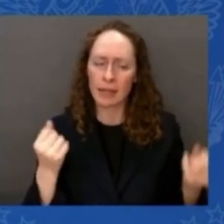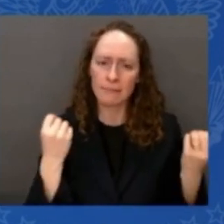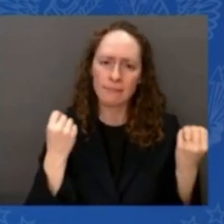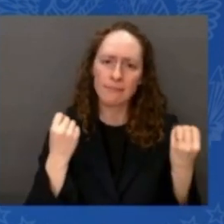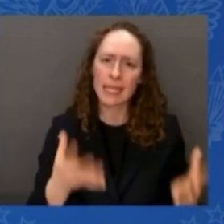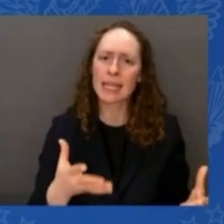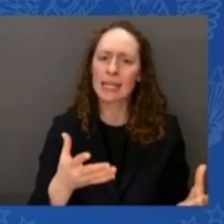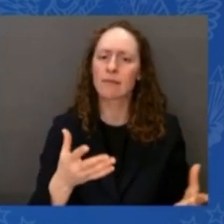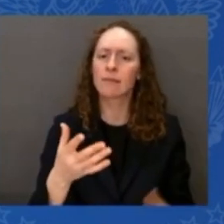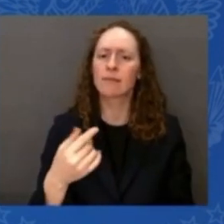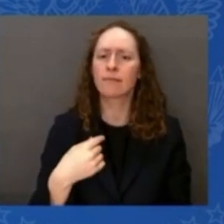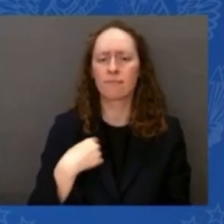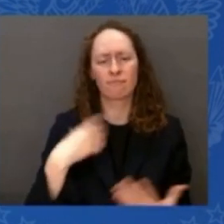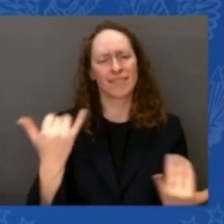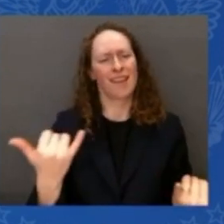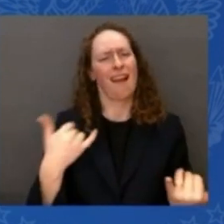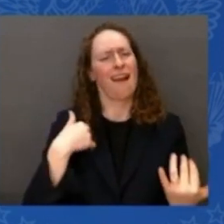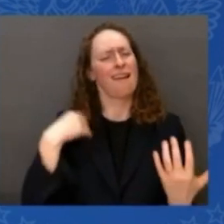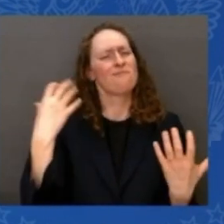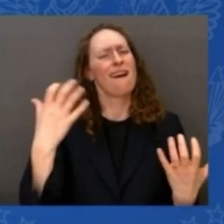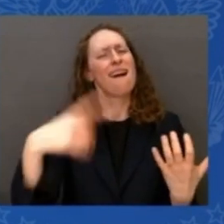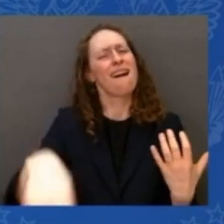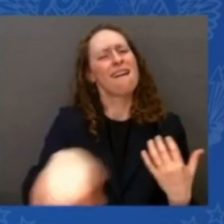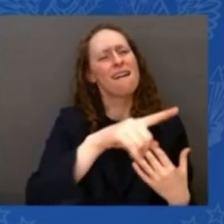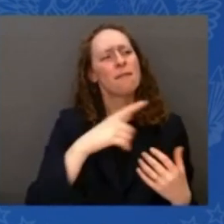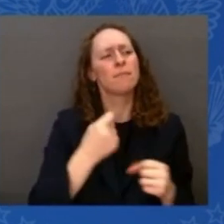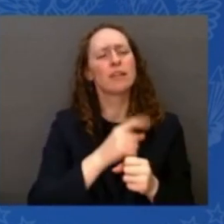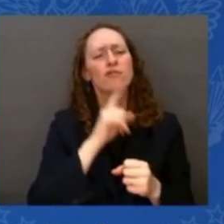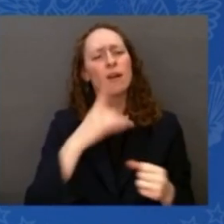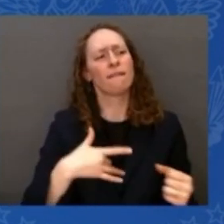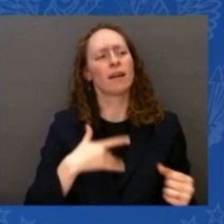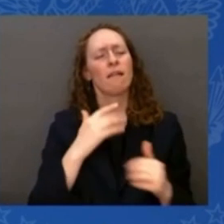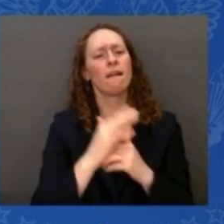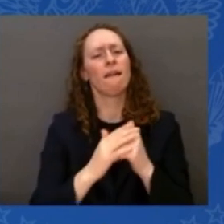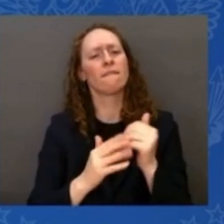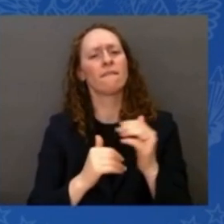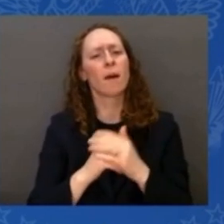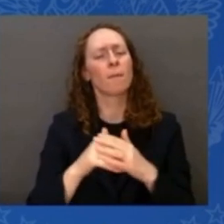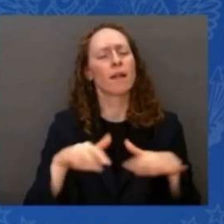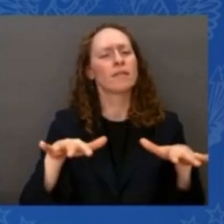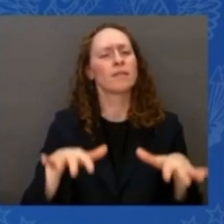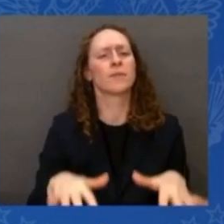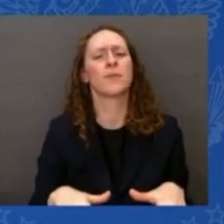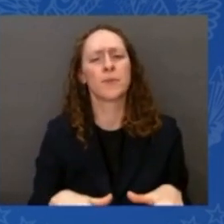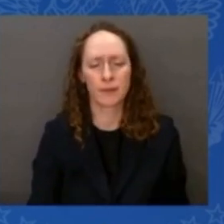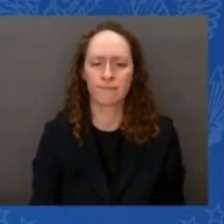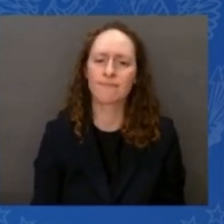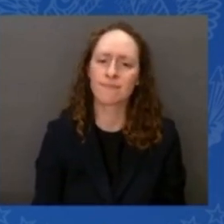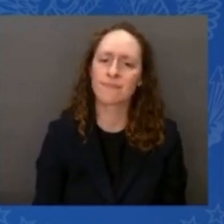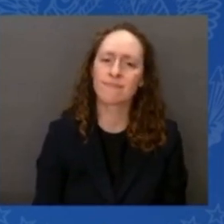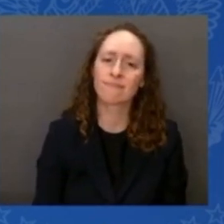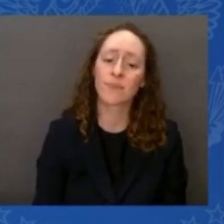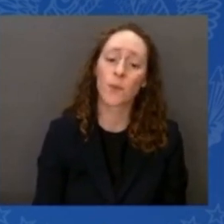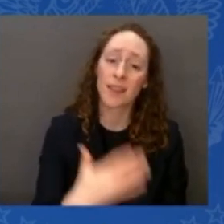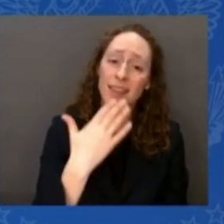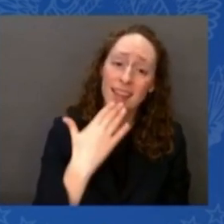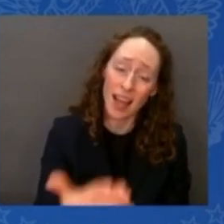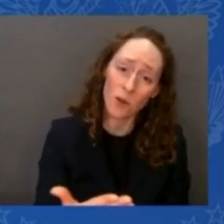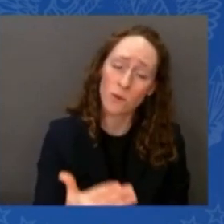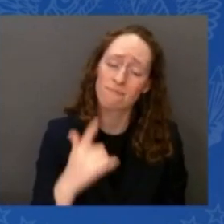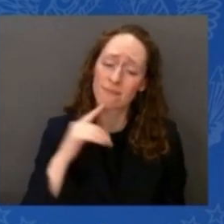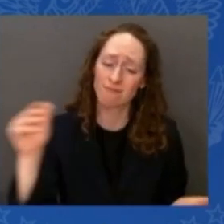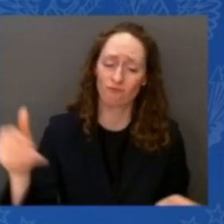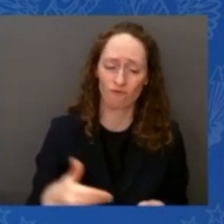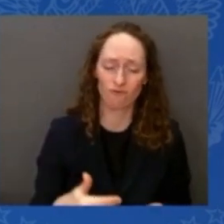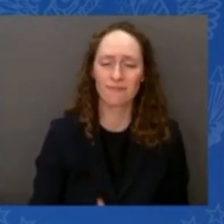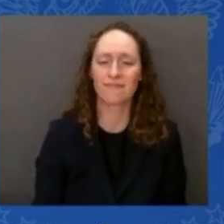matters. So Robin, thank you for the introduction. And Mayor Bobby Dyer, Mayor came out. I told the mayor, he was very gracious with me,